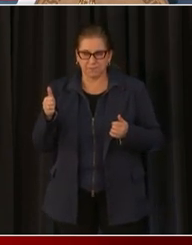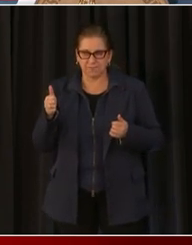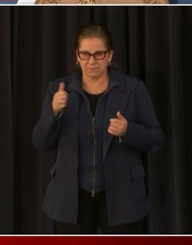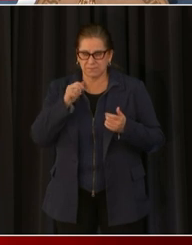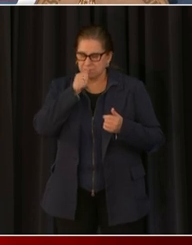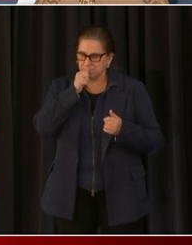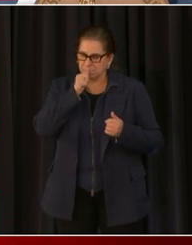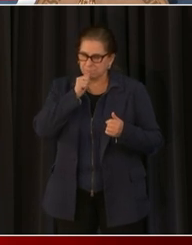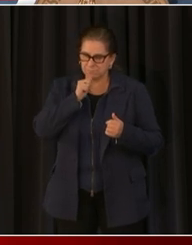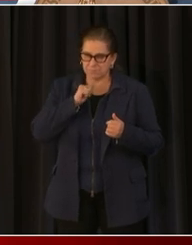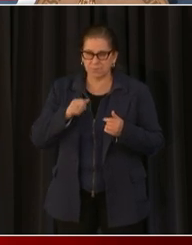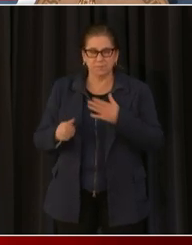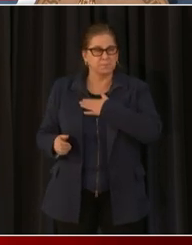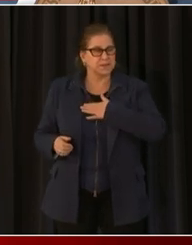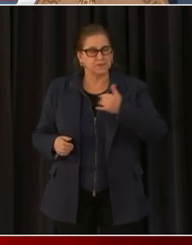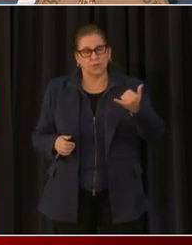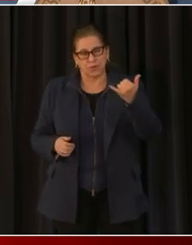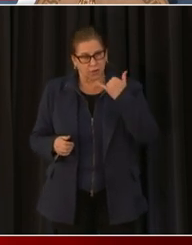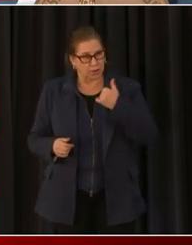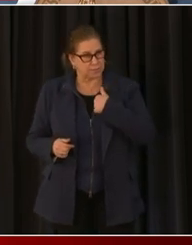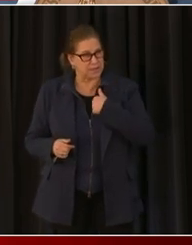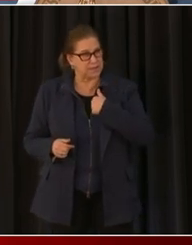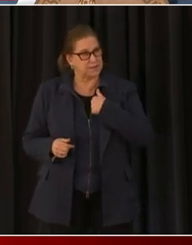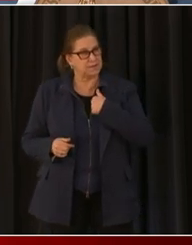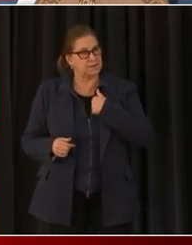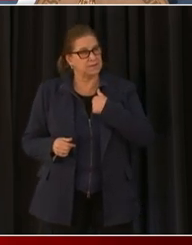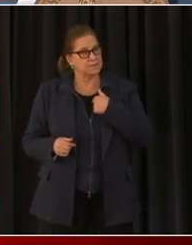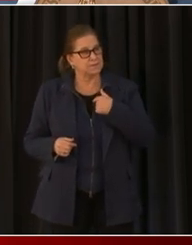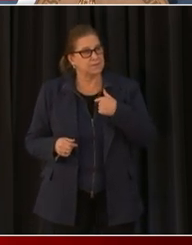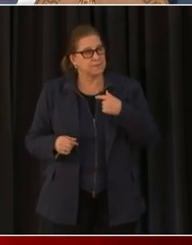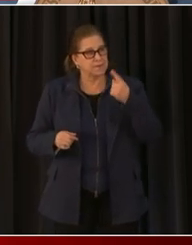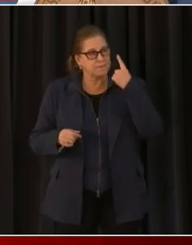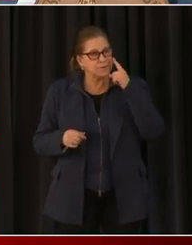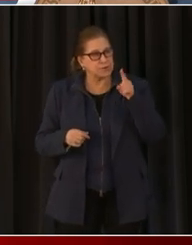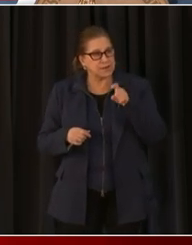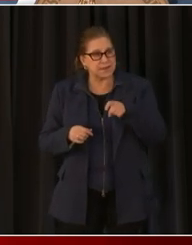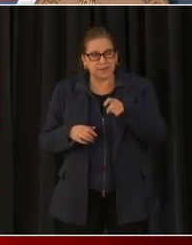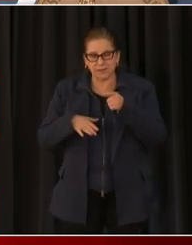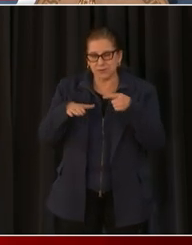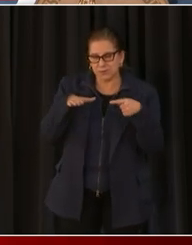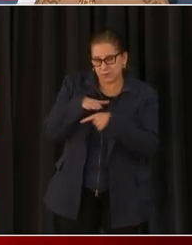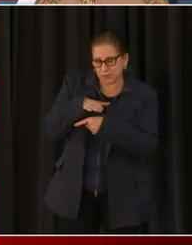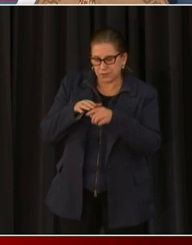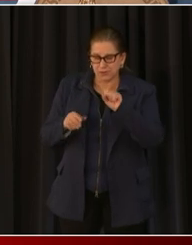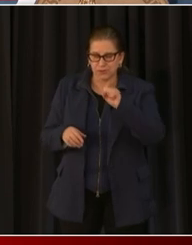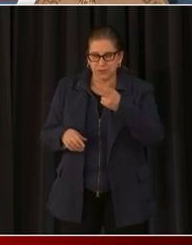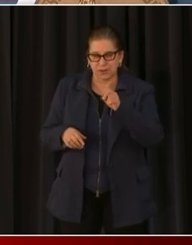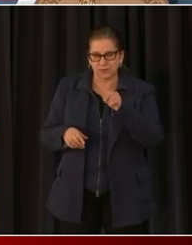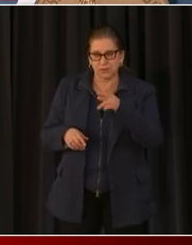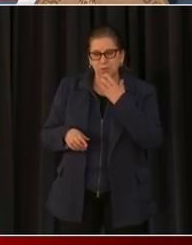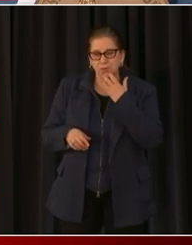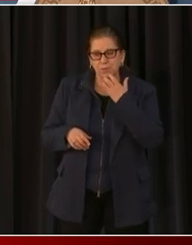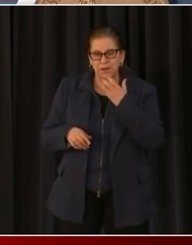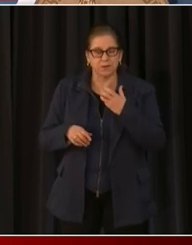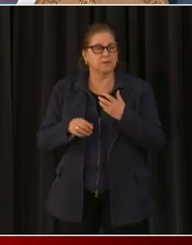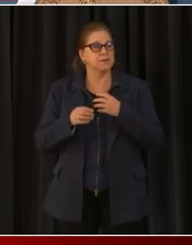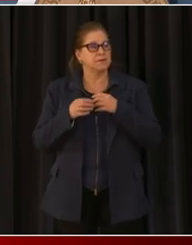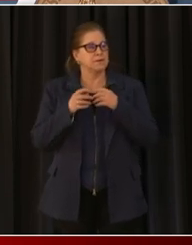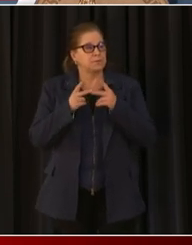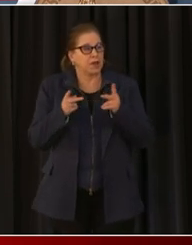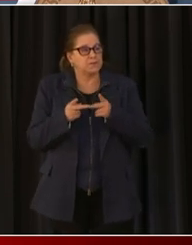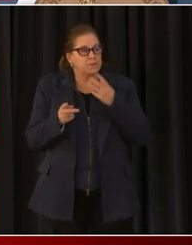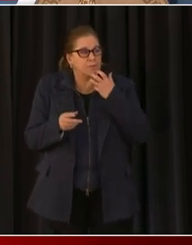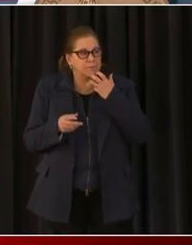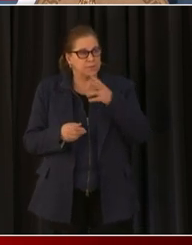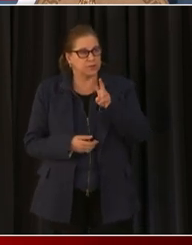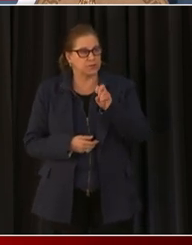call us. We will do our very best to get people to come inside. And you can call us at